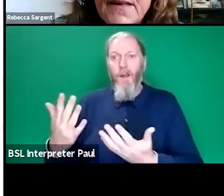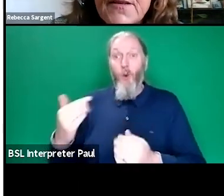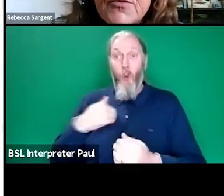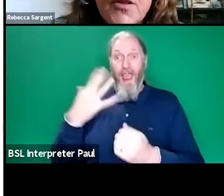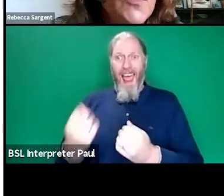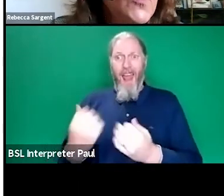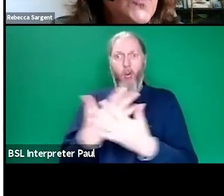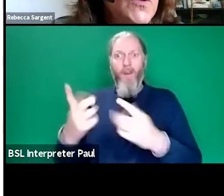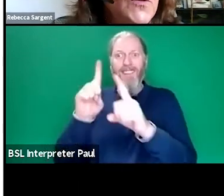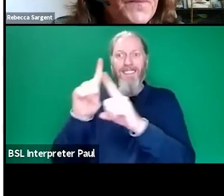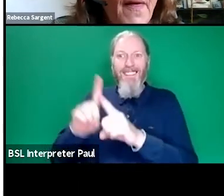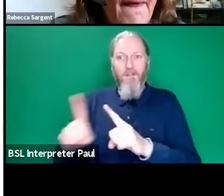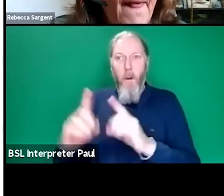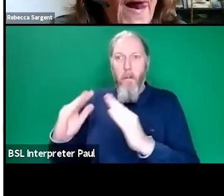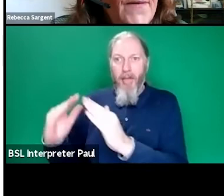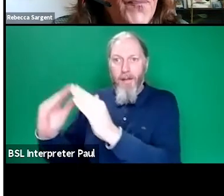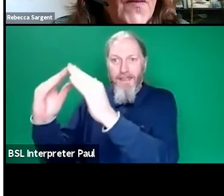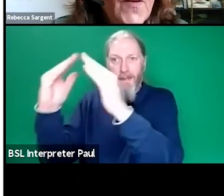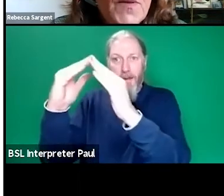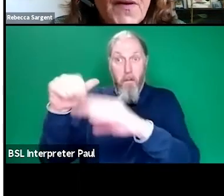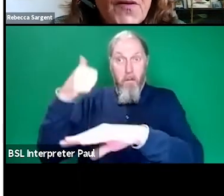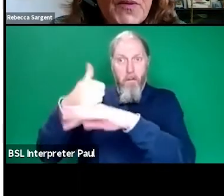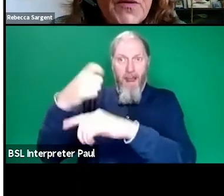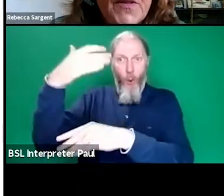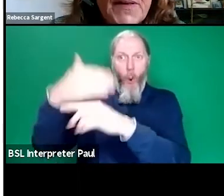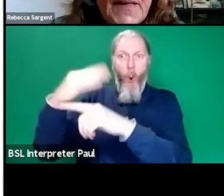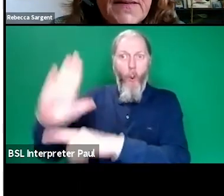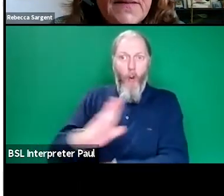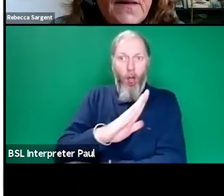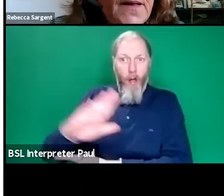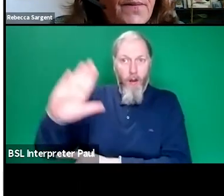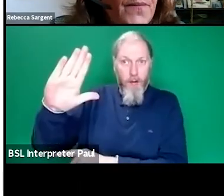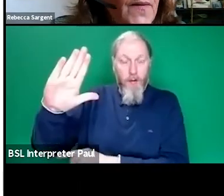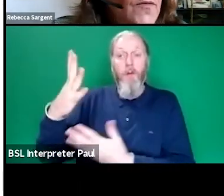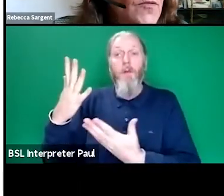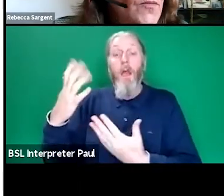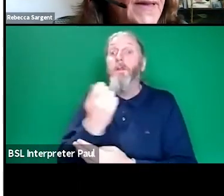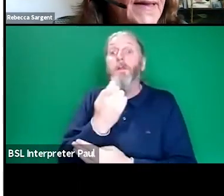and across Cornwall. Some of those buildings we had